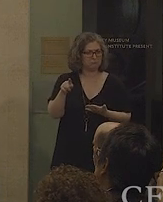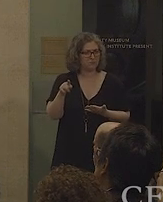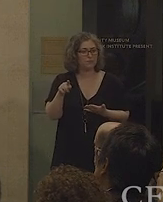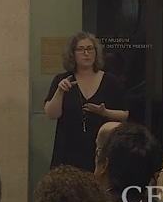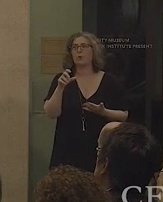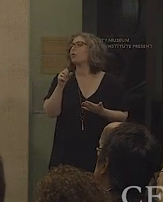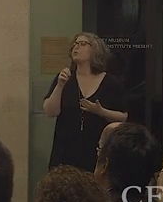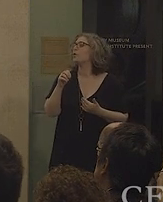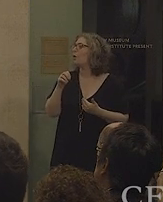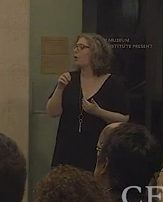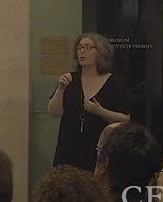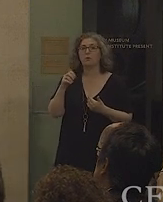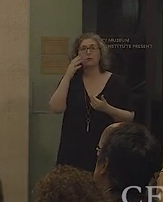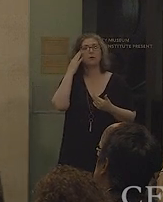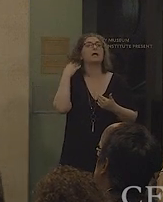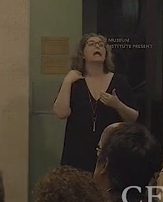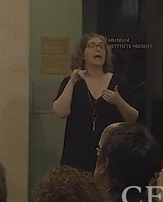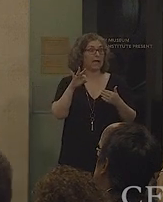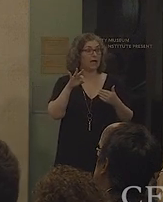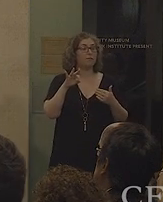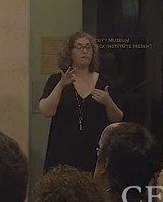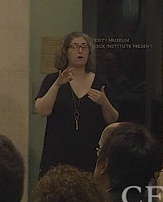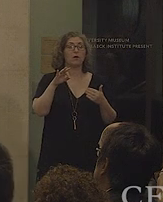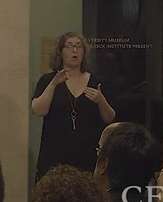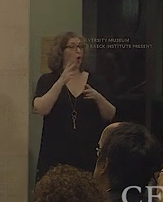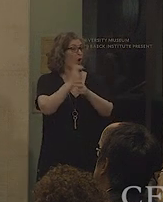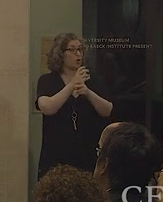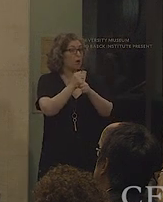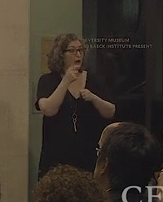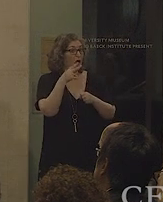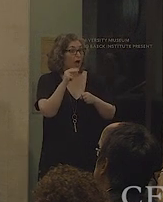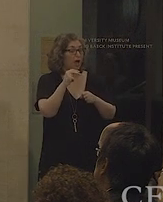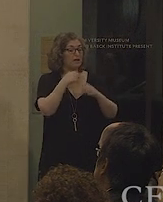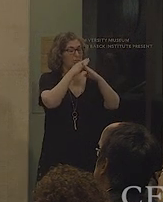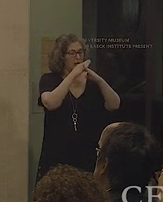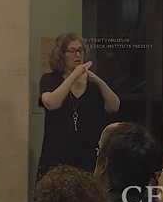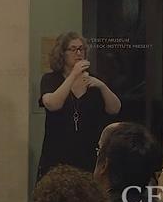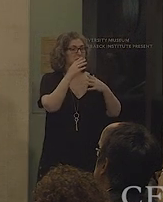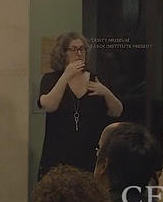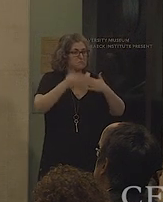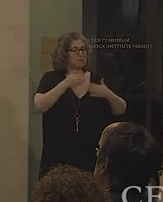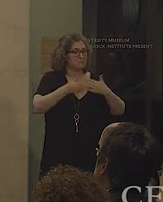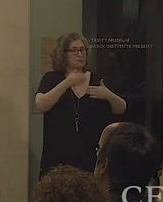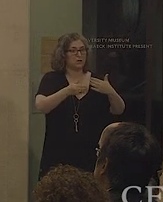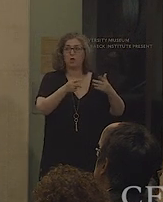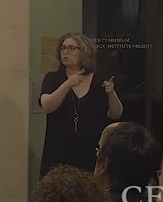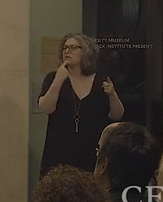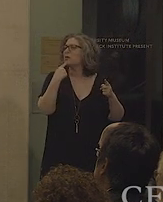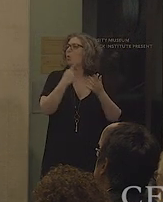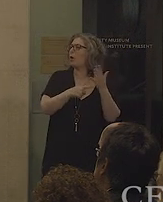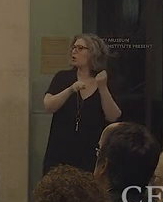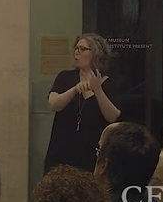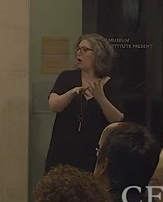have barriers to access, because when you asked about, you know, what are the different components of gun violence,